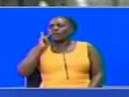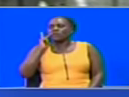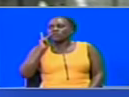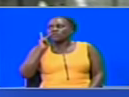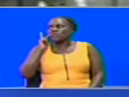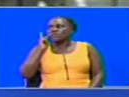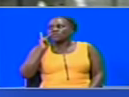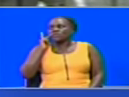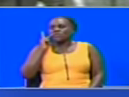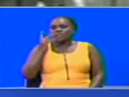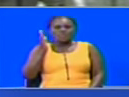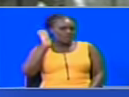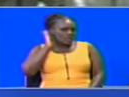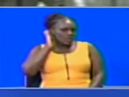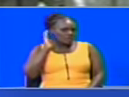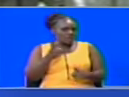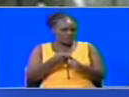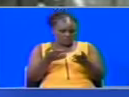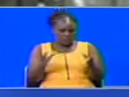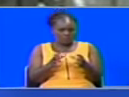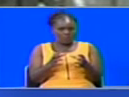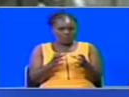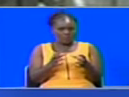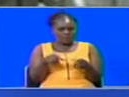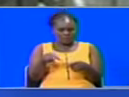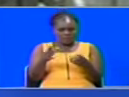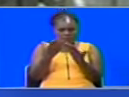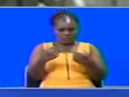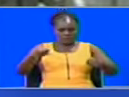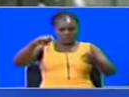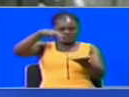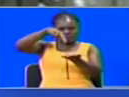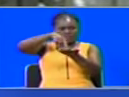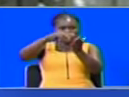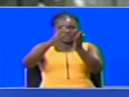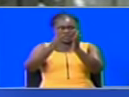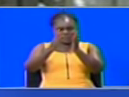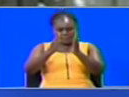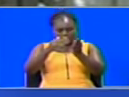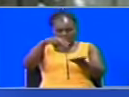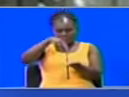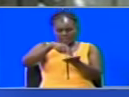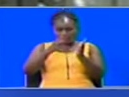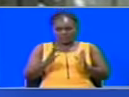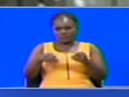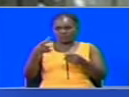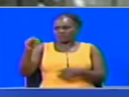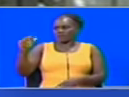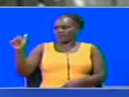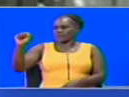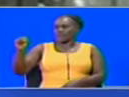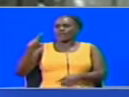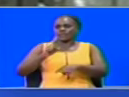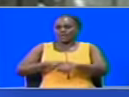Musyoka, whom, as we hear from the party, still remains the presidential candidate that they are selling to NASA. As the